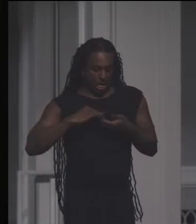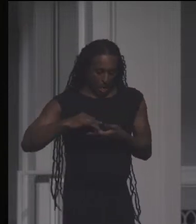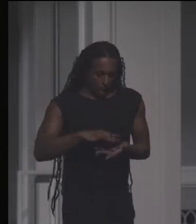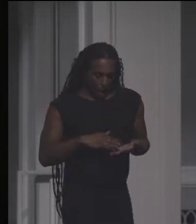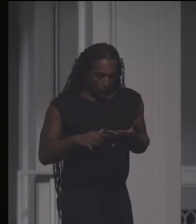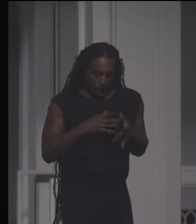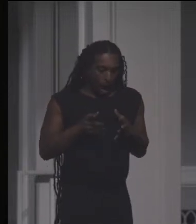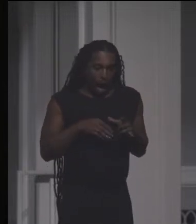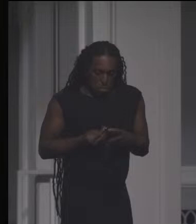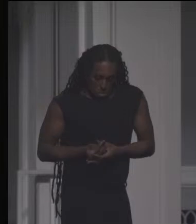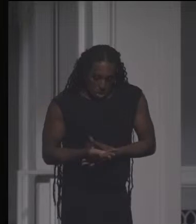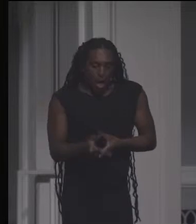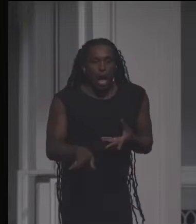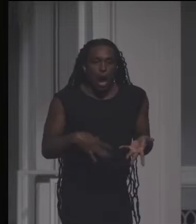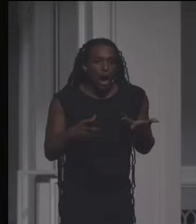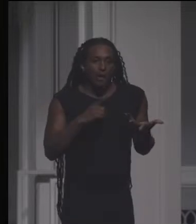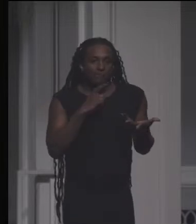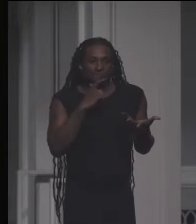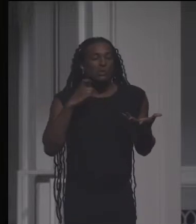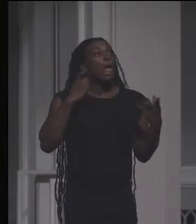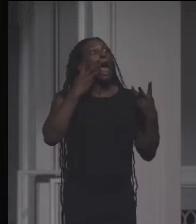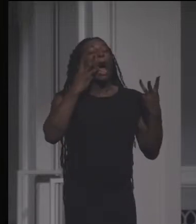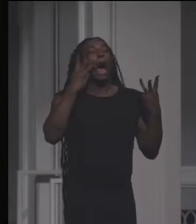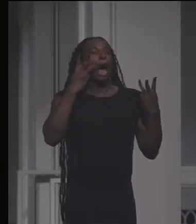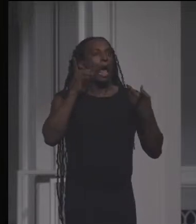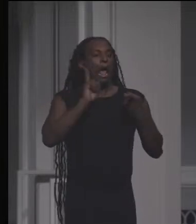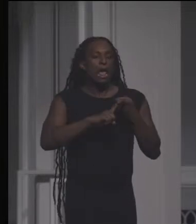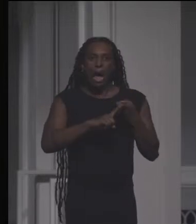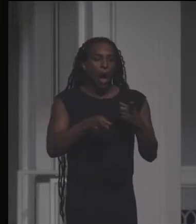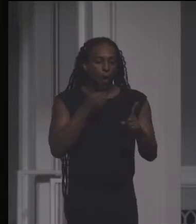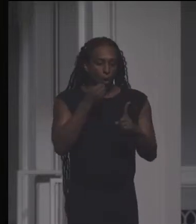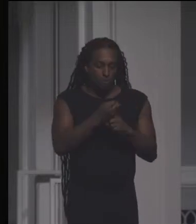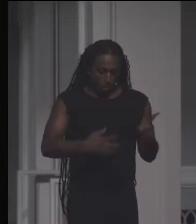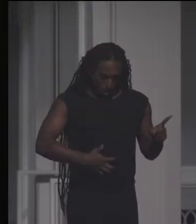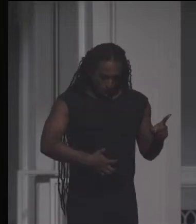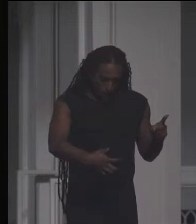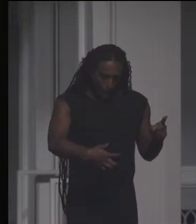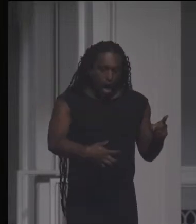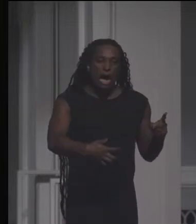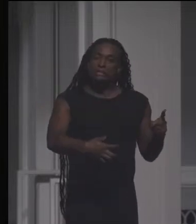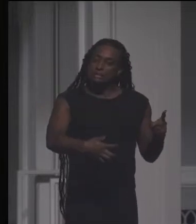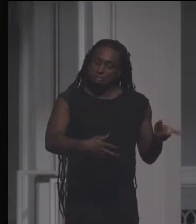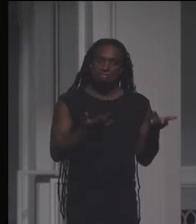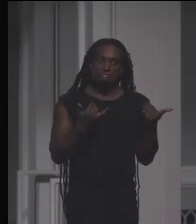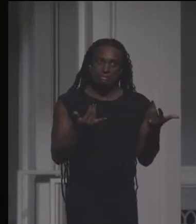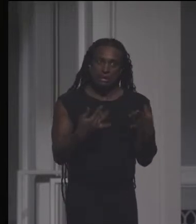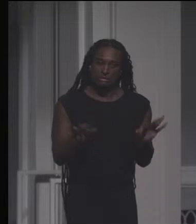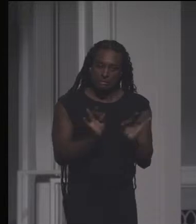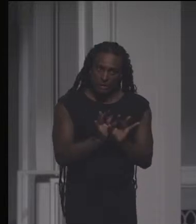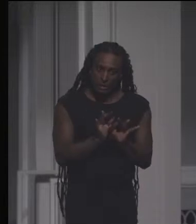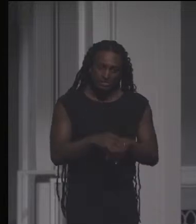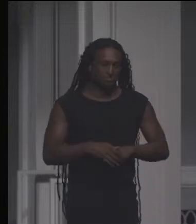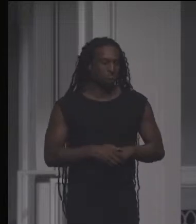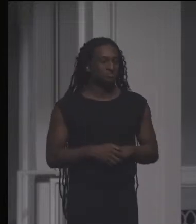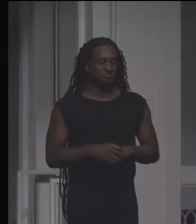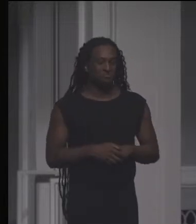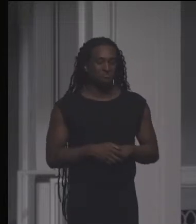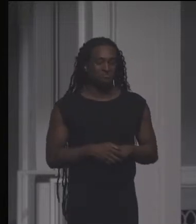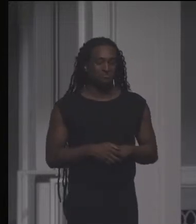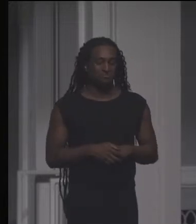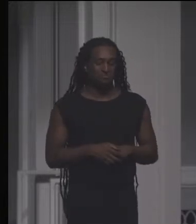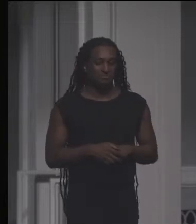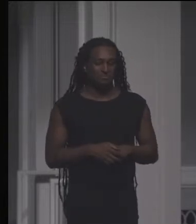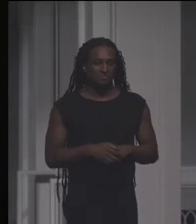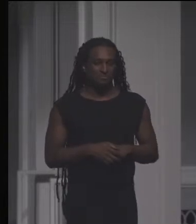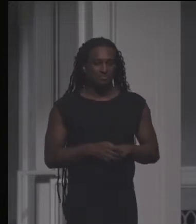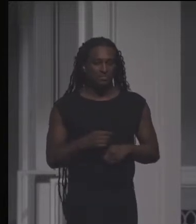to worry about until there's a child involved, especially a boy child, and then it matters. So I was near